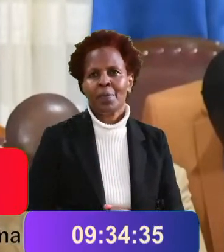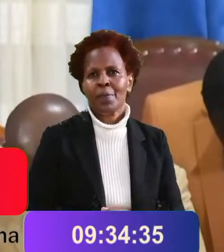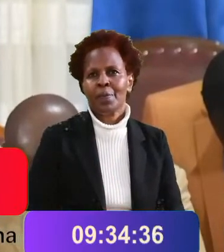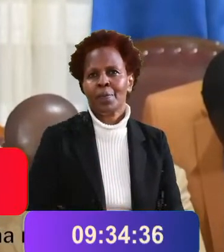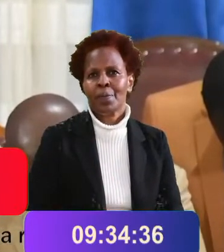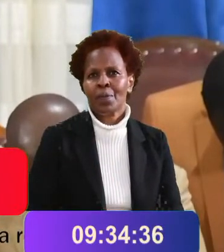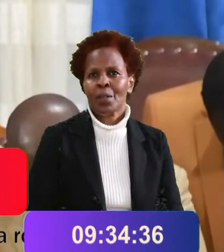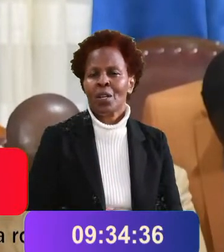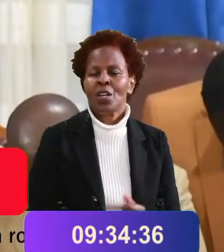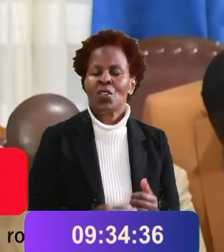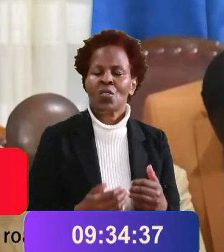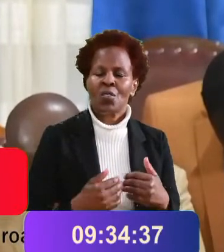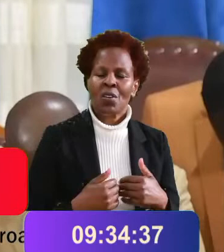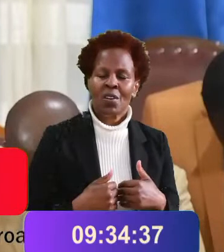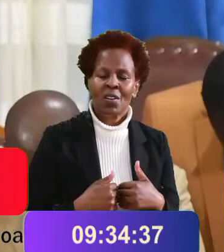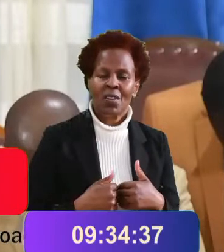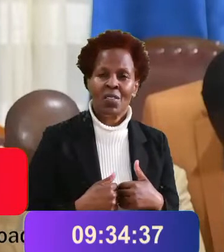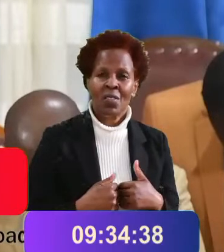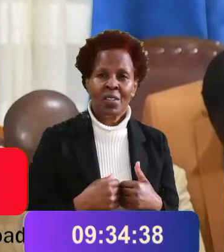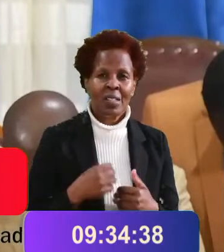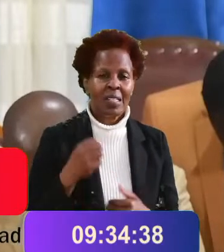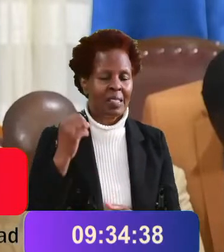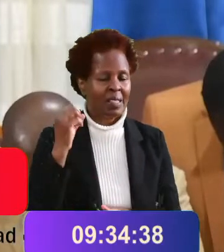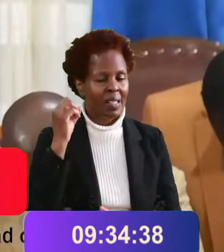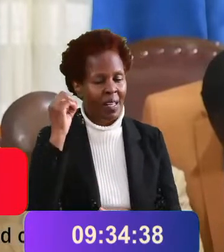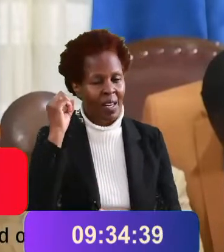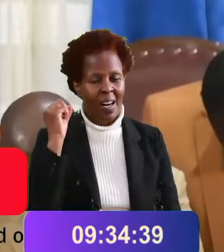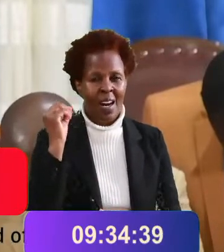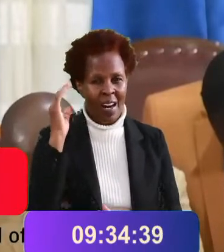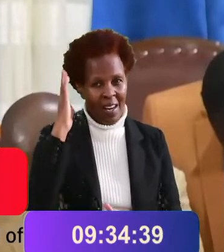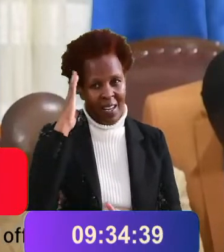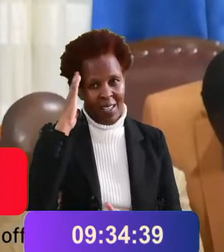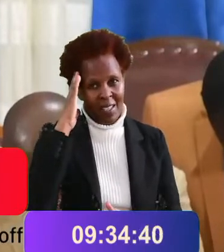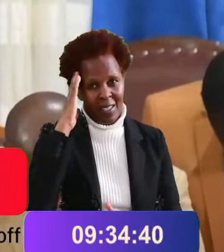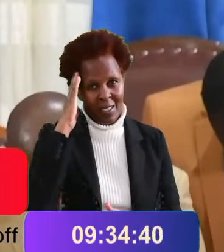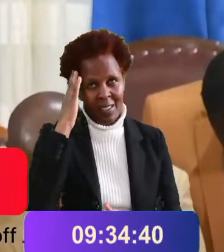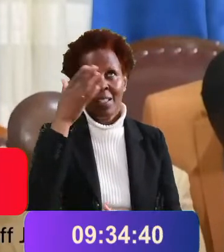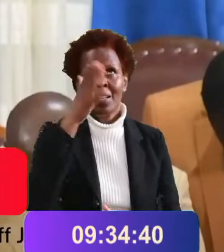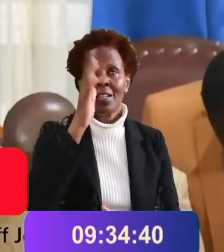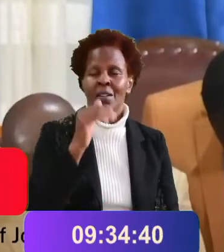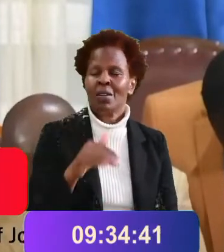and you have heard about God many times,